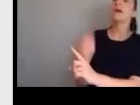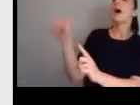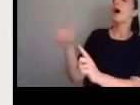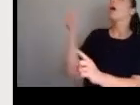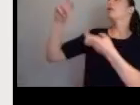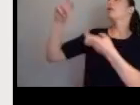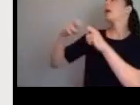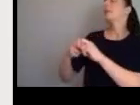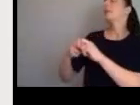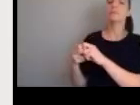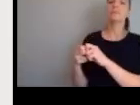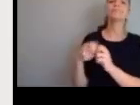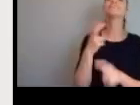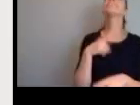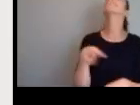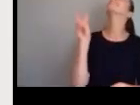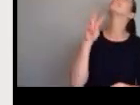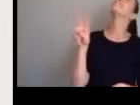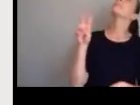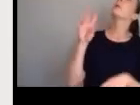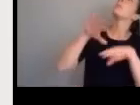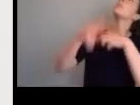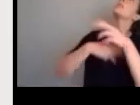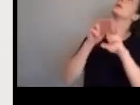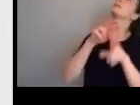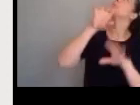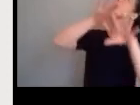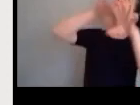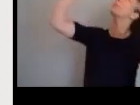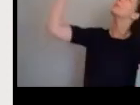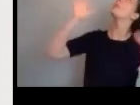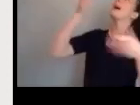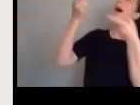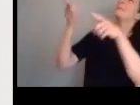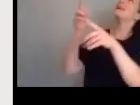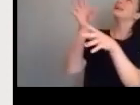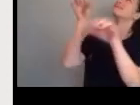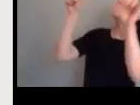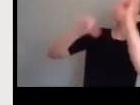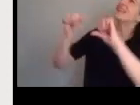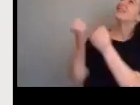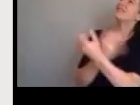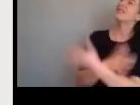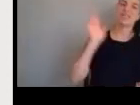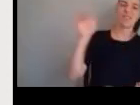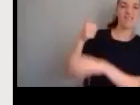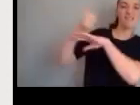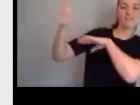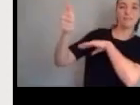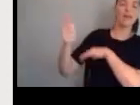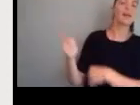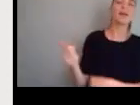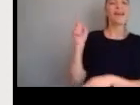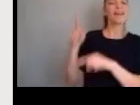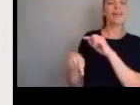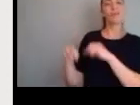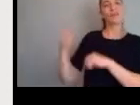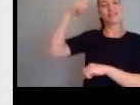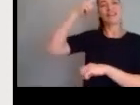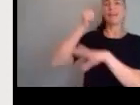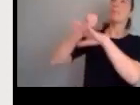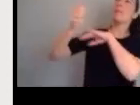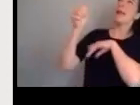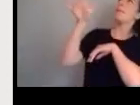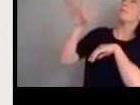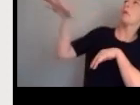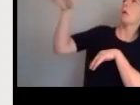know, we cannot look up into the atmosphere. We have to look down into the ground. So as such critical climate justice is a radical theory of enchantment that moves from